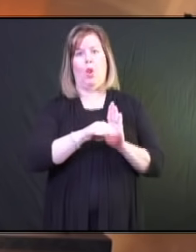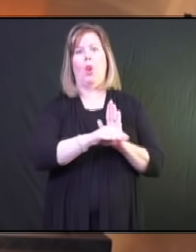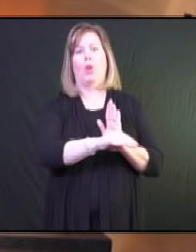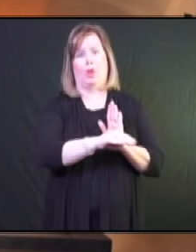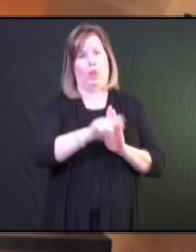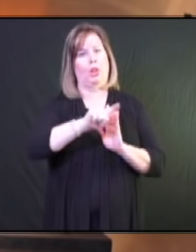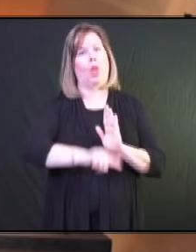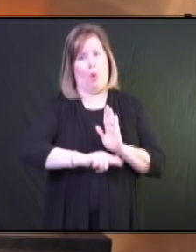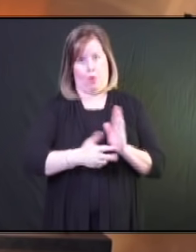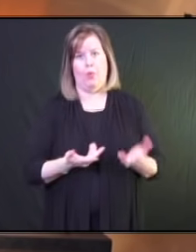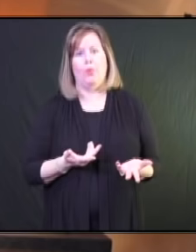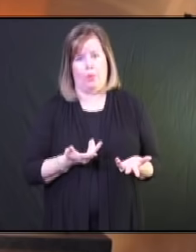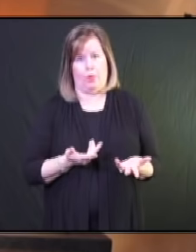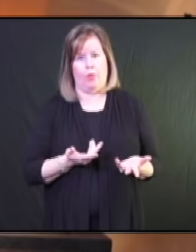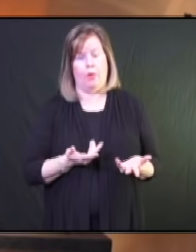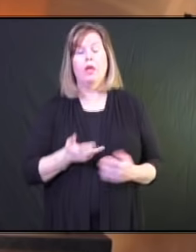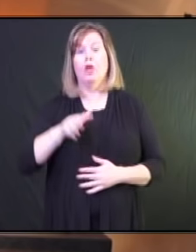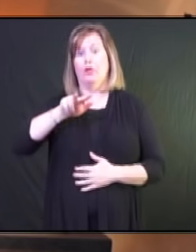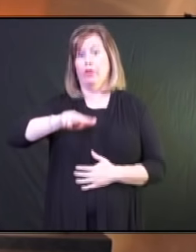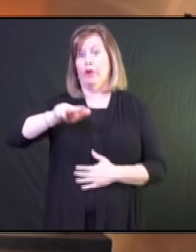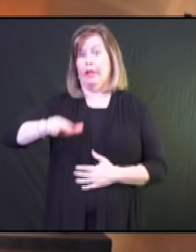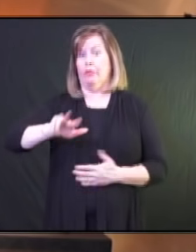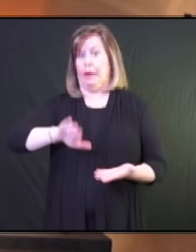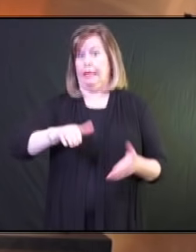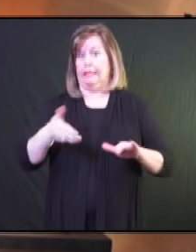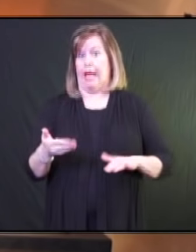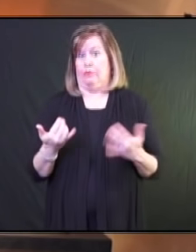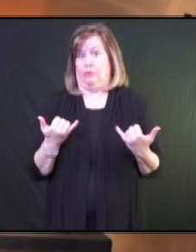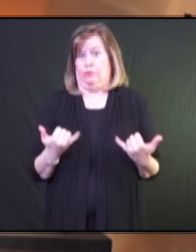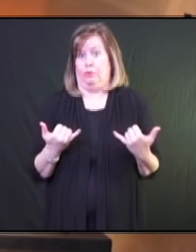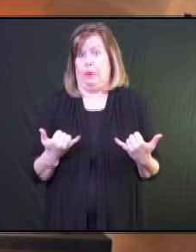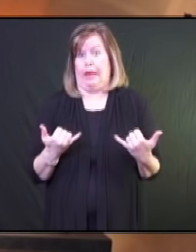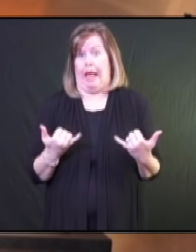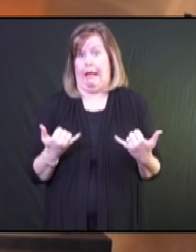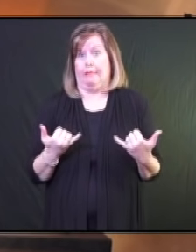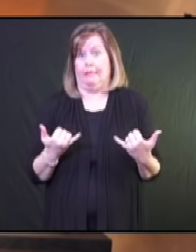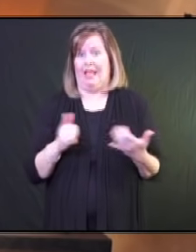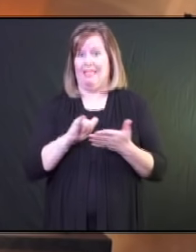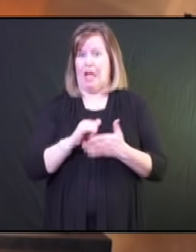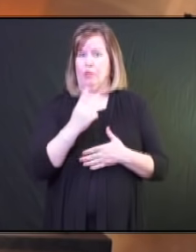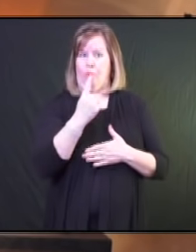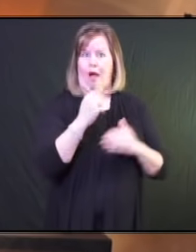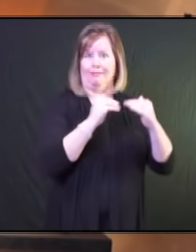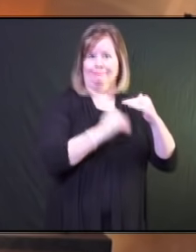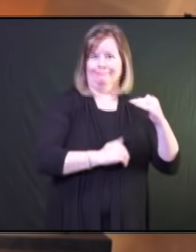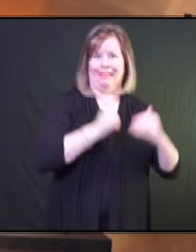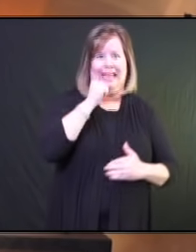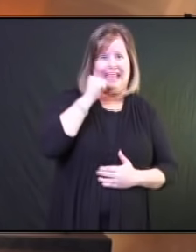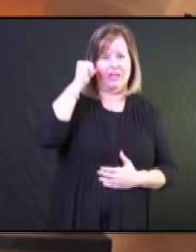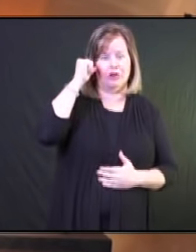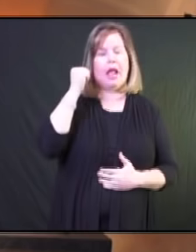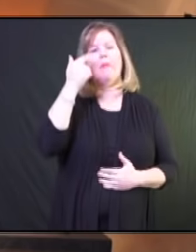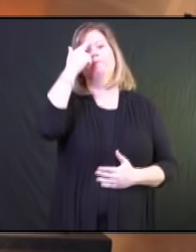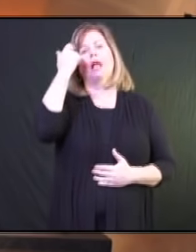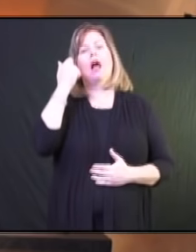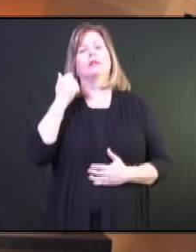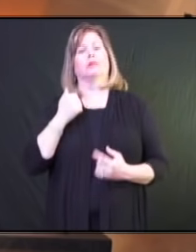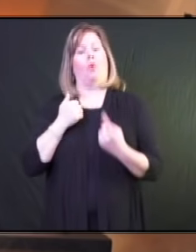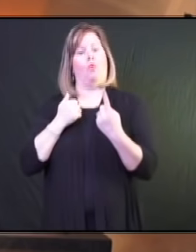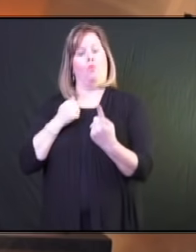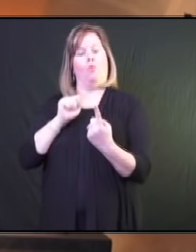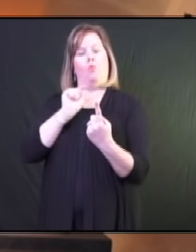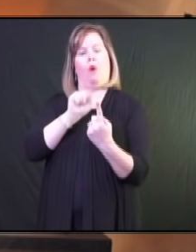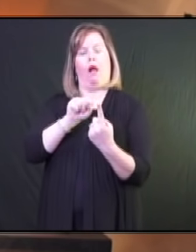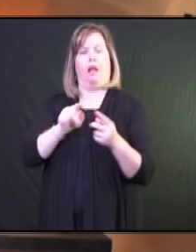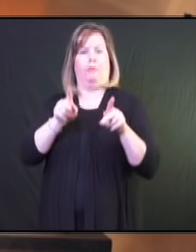In fact, we're reporting 33 deaths as of today. That's actually one less than yesterday, and that's because of we identified that one